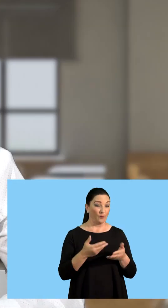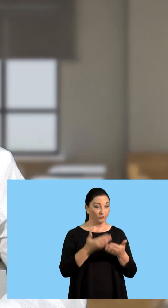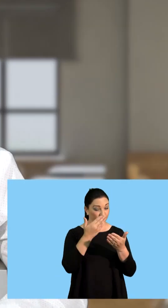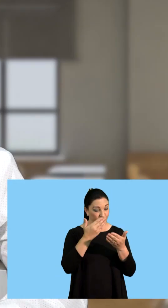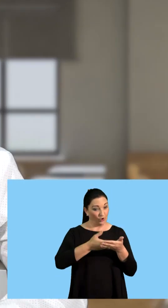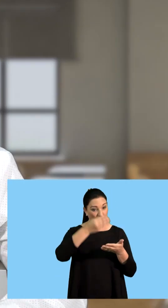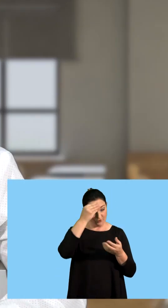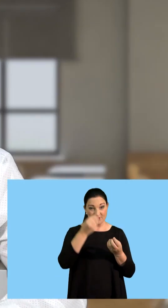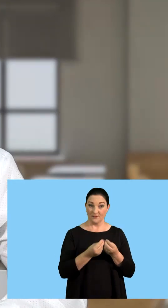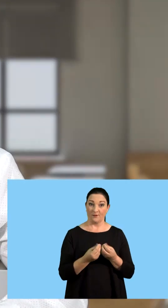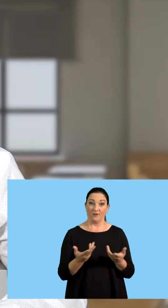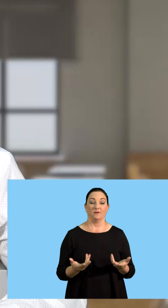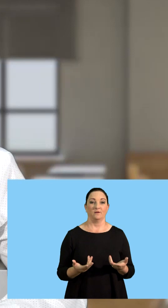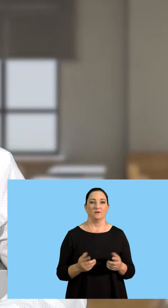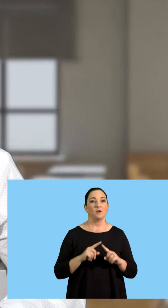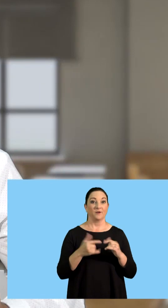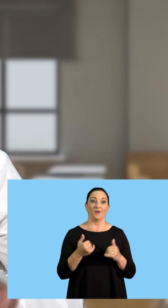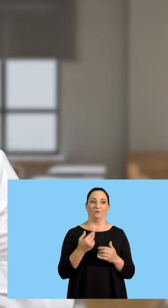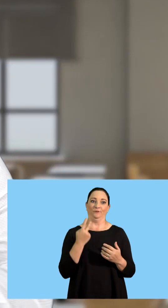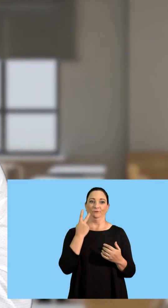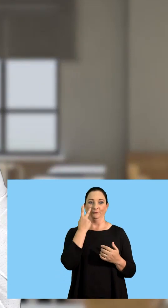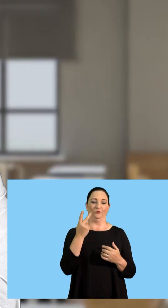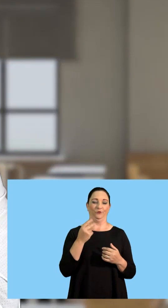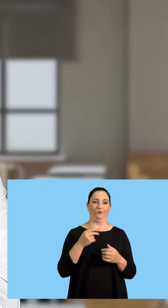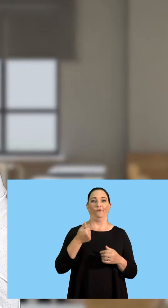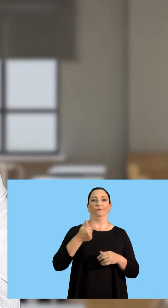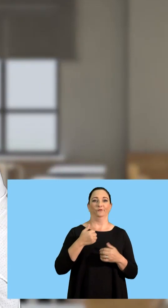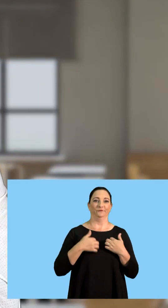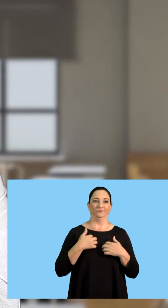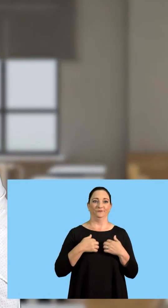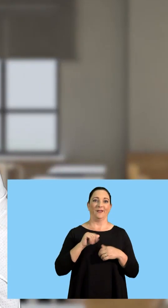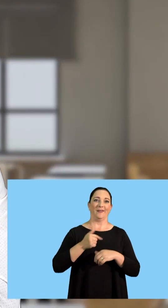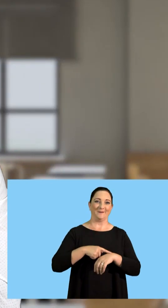say thank you so much for joining me today. I hope you've learned something